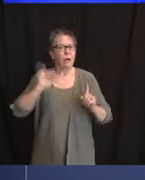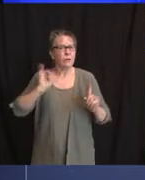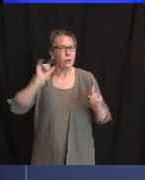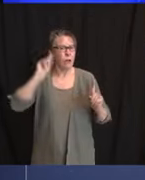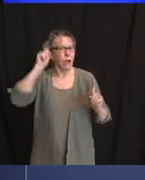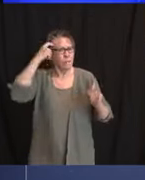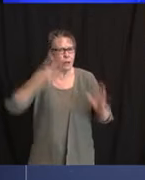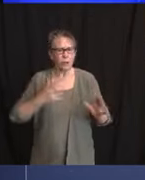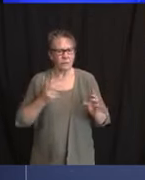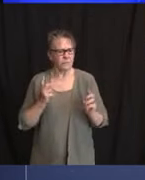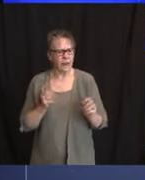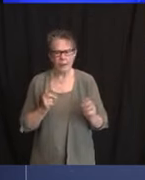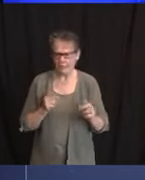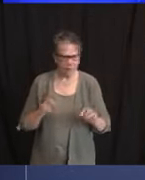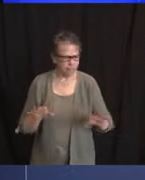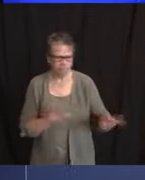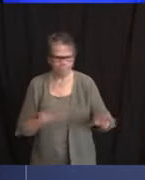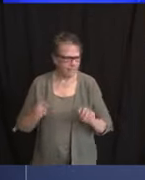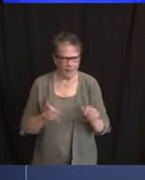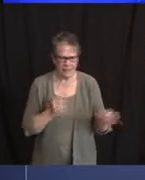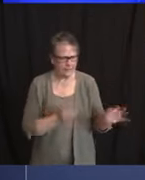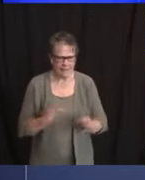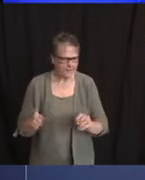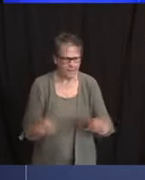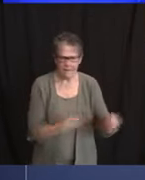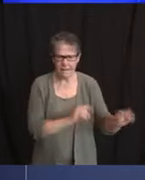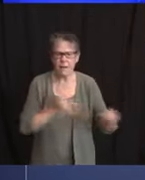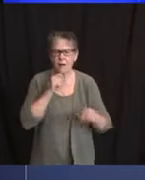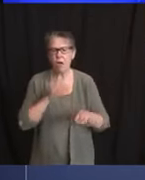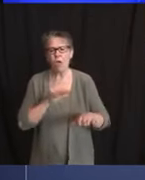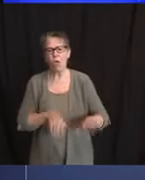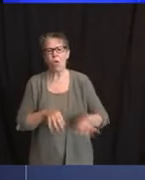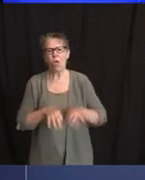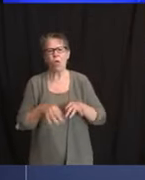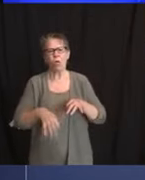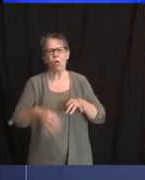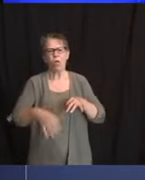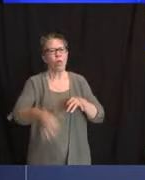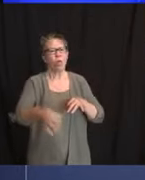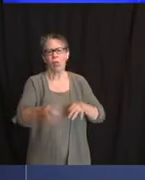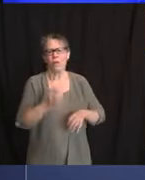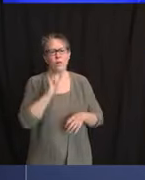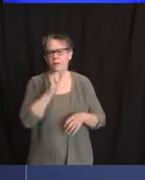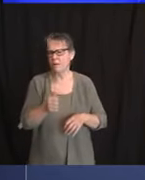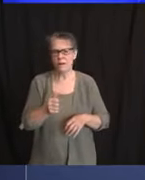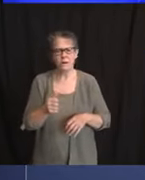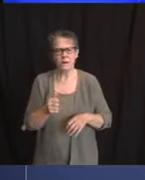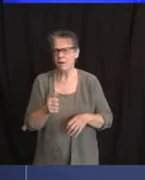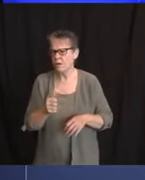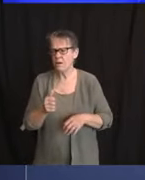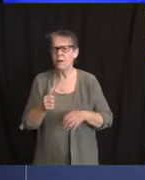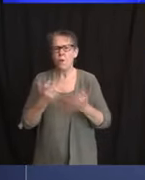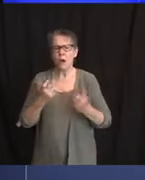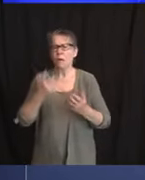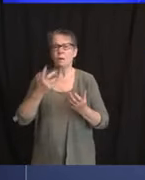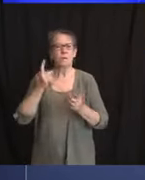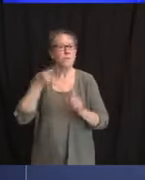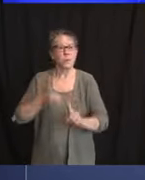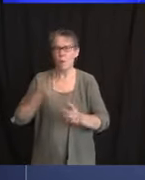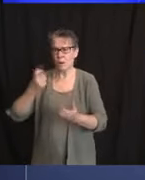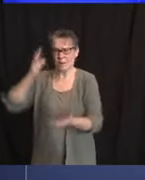we forget, doing all of this while recovering from his own health challenges, and it's good to see that you're looking